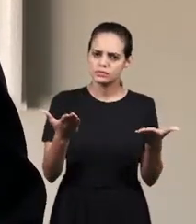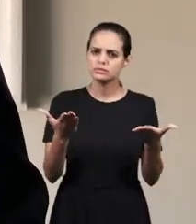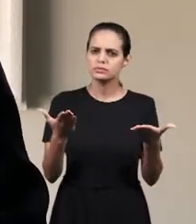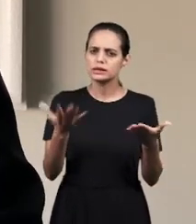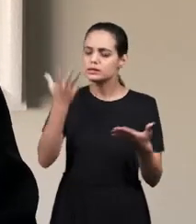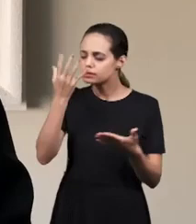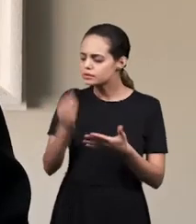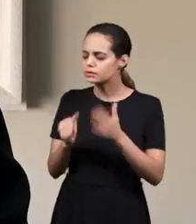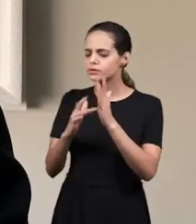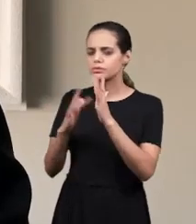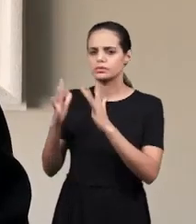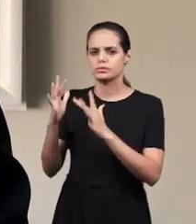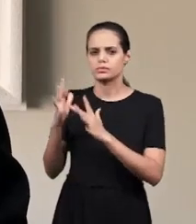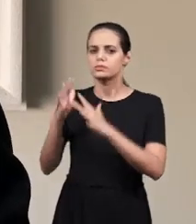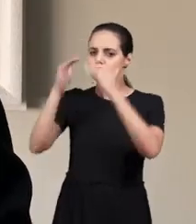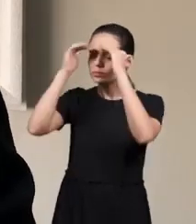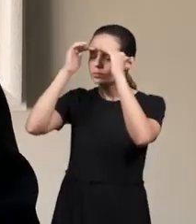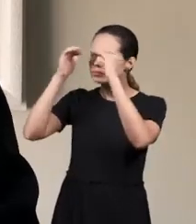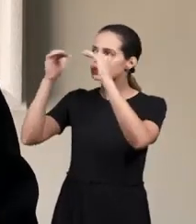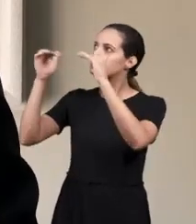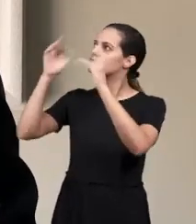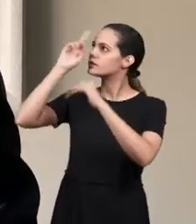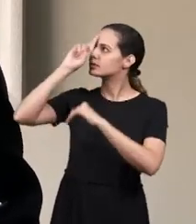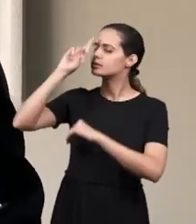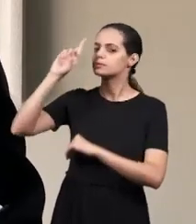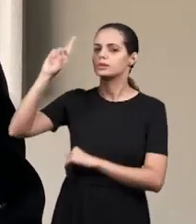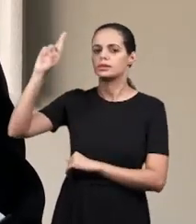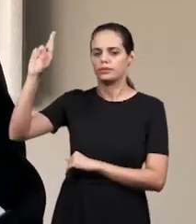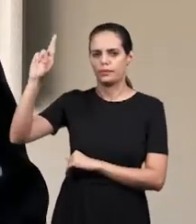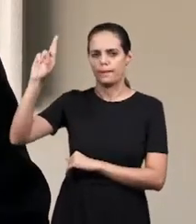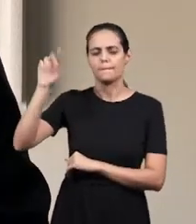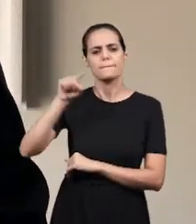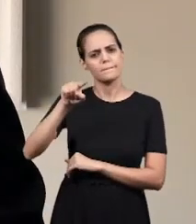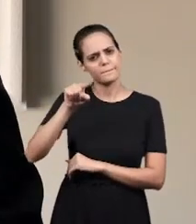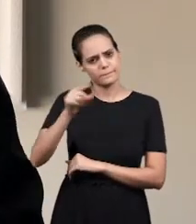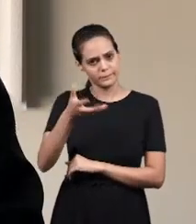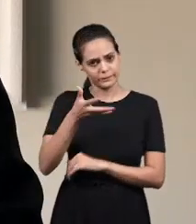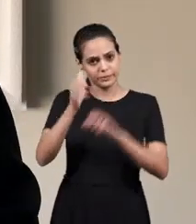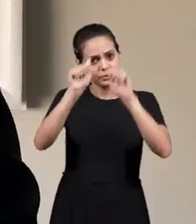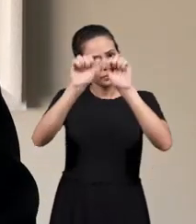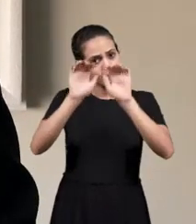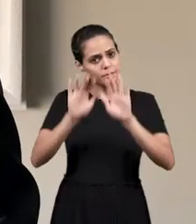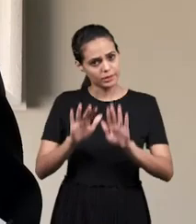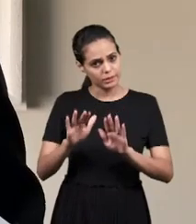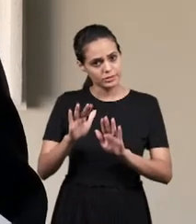who invite the Lord Jesus to be in their homes, to abide with them.